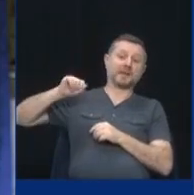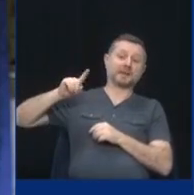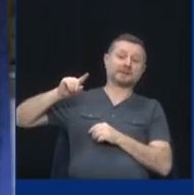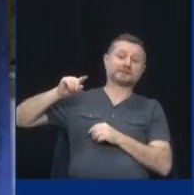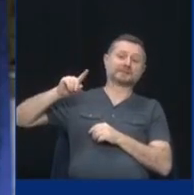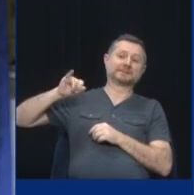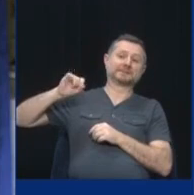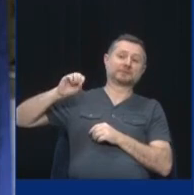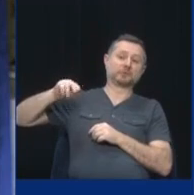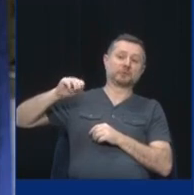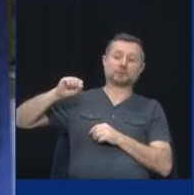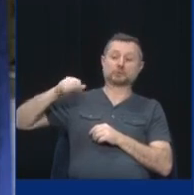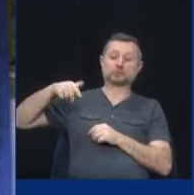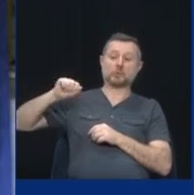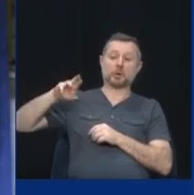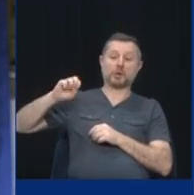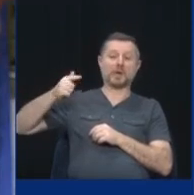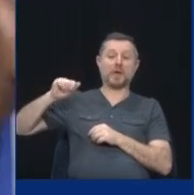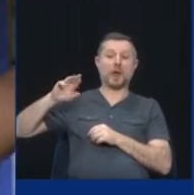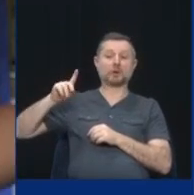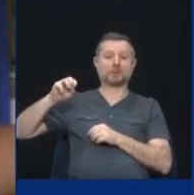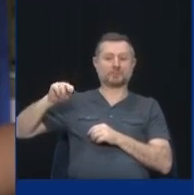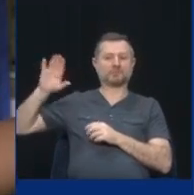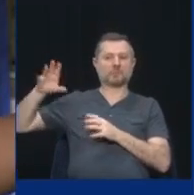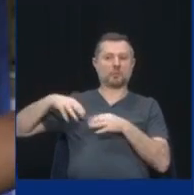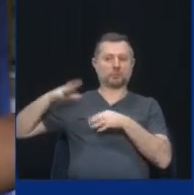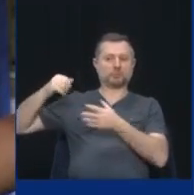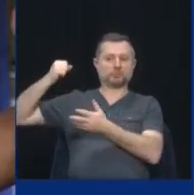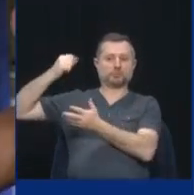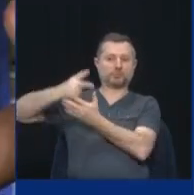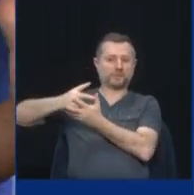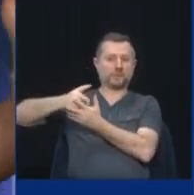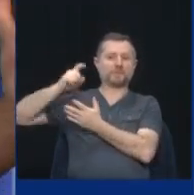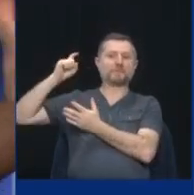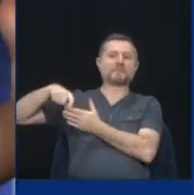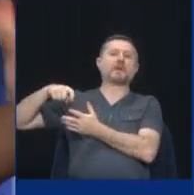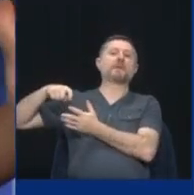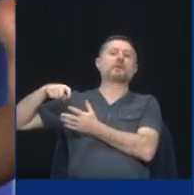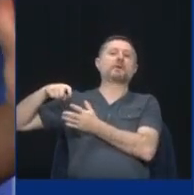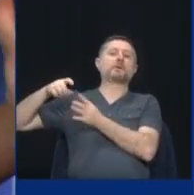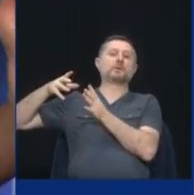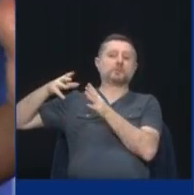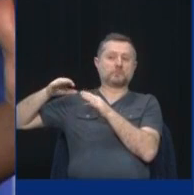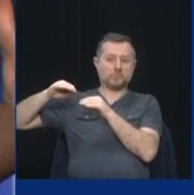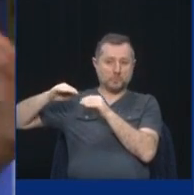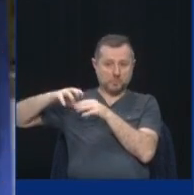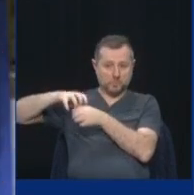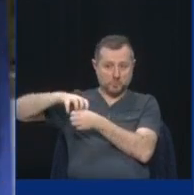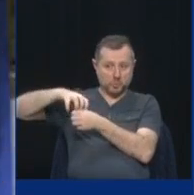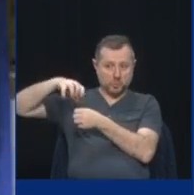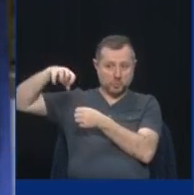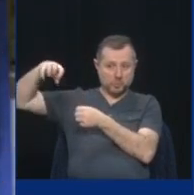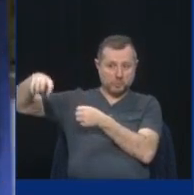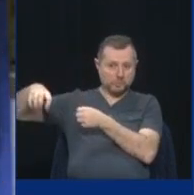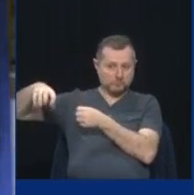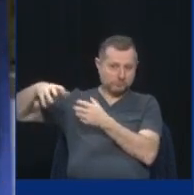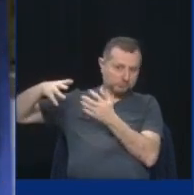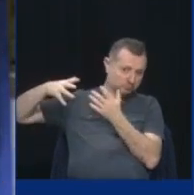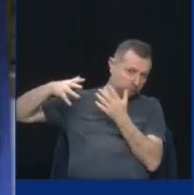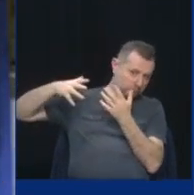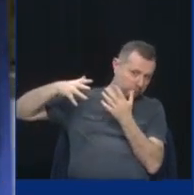owner. You would need a place to put it, because that's the franchises also play there,